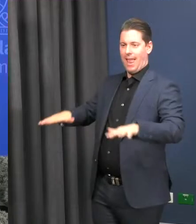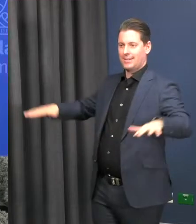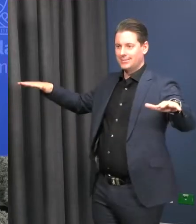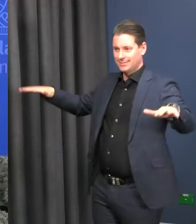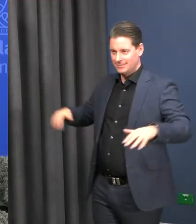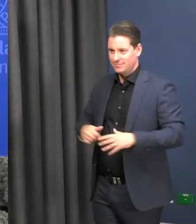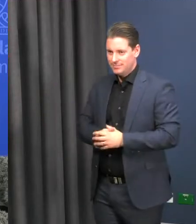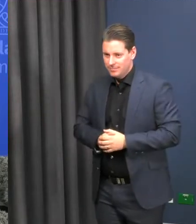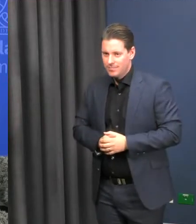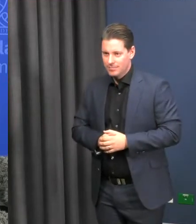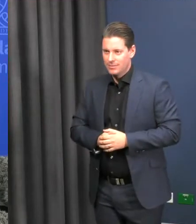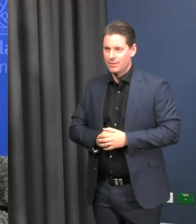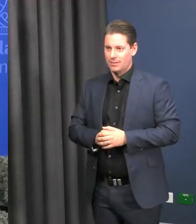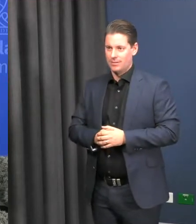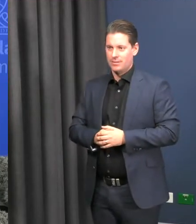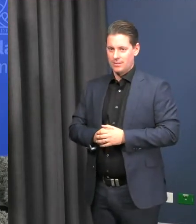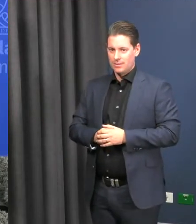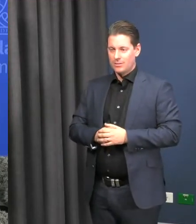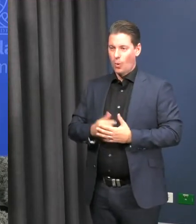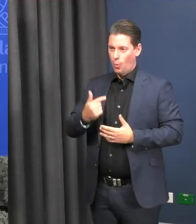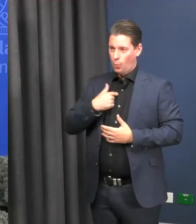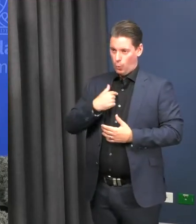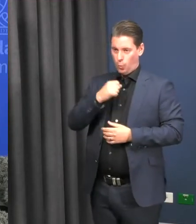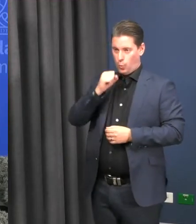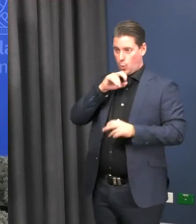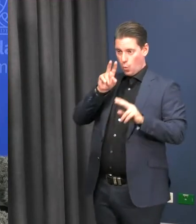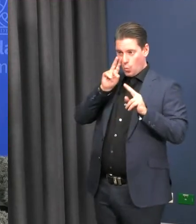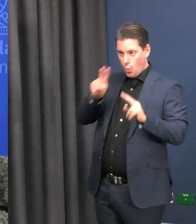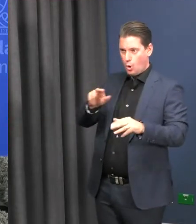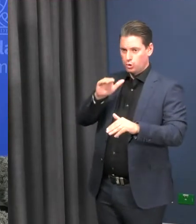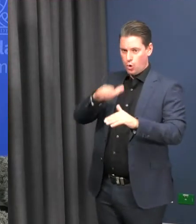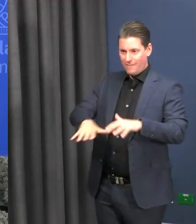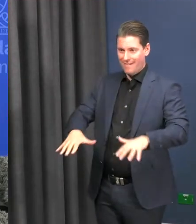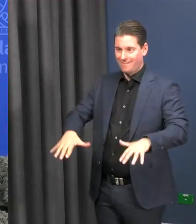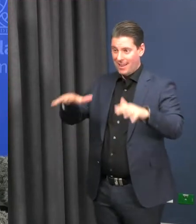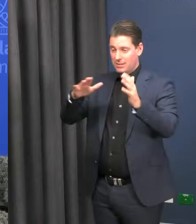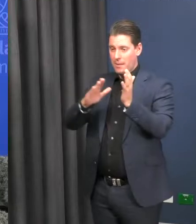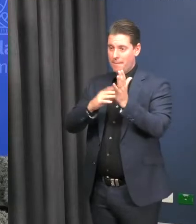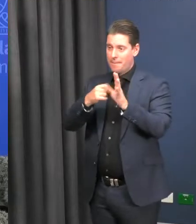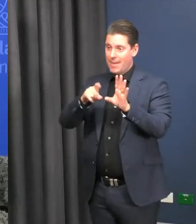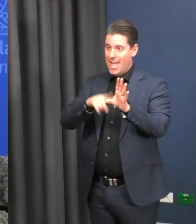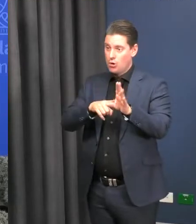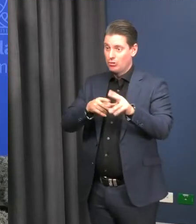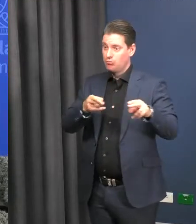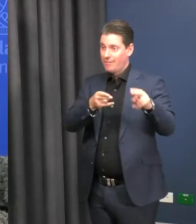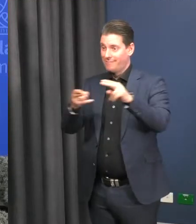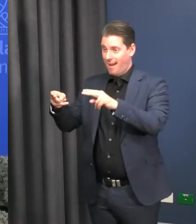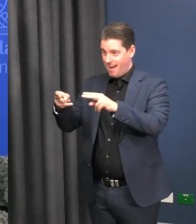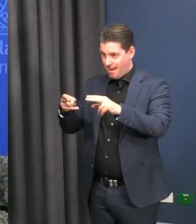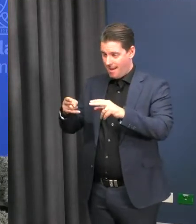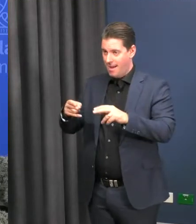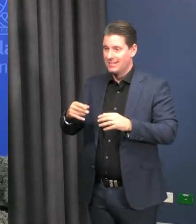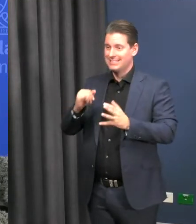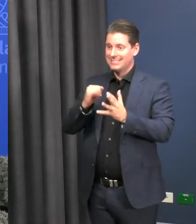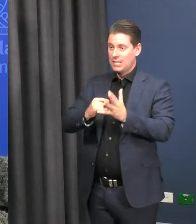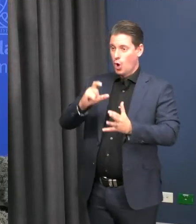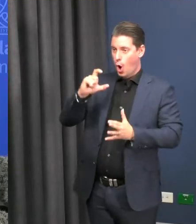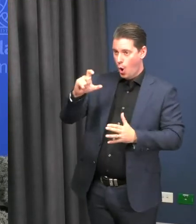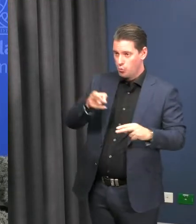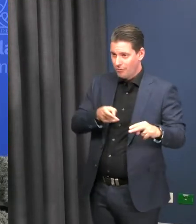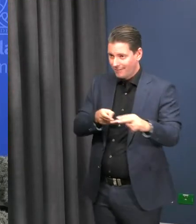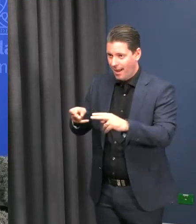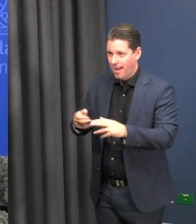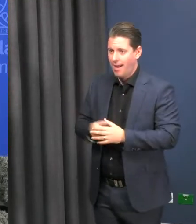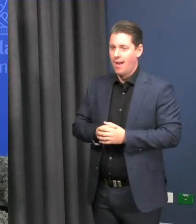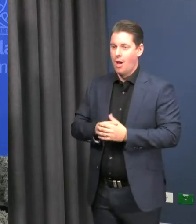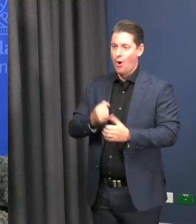to major riverine flood watches exist for the Mary River and creeks, the rivers of the Sunshine Coast, the